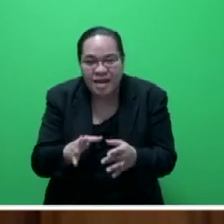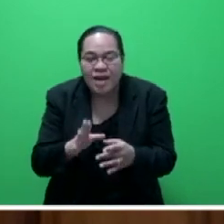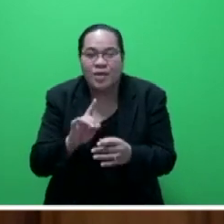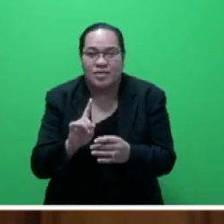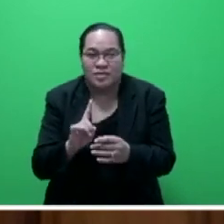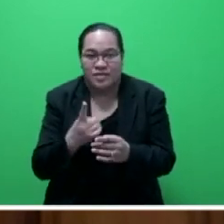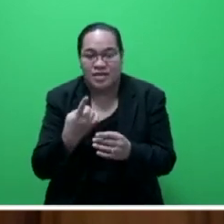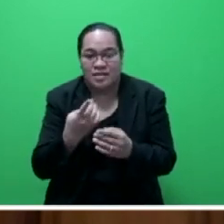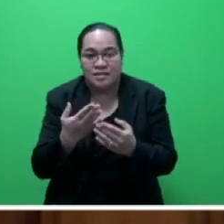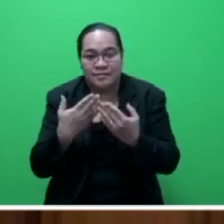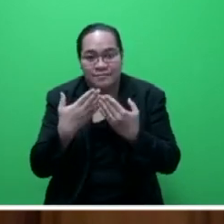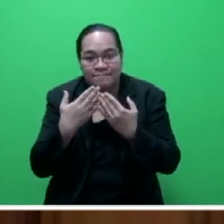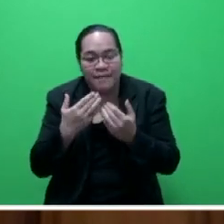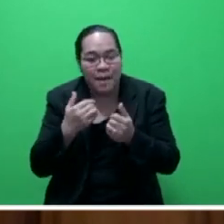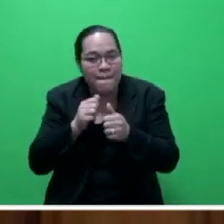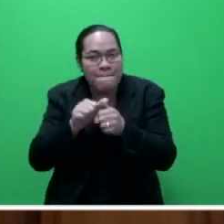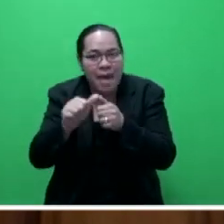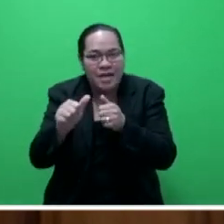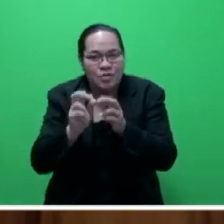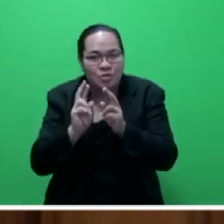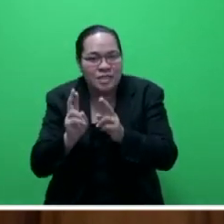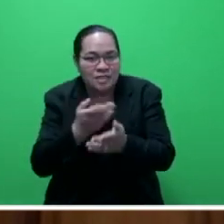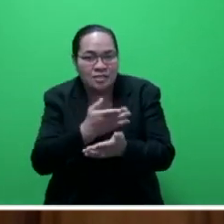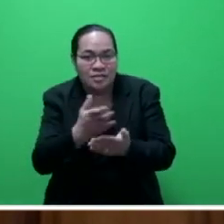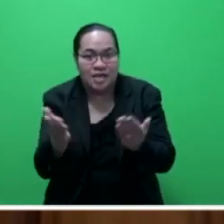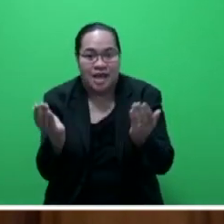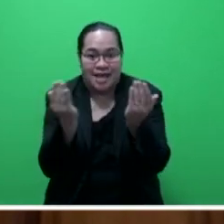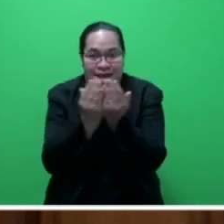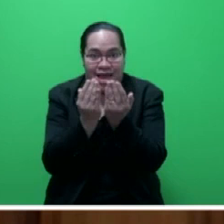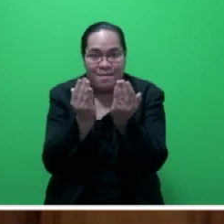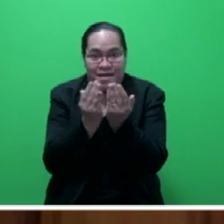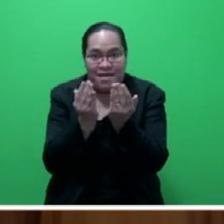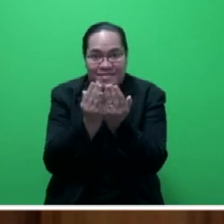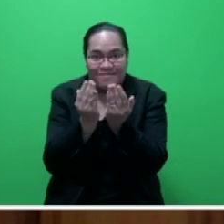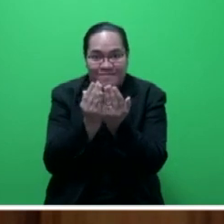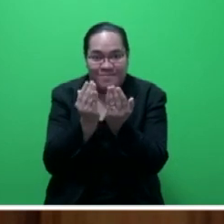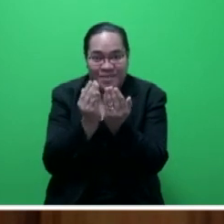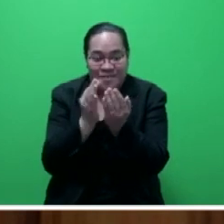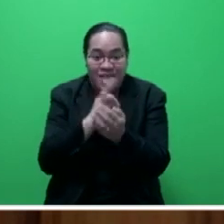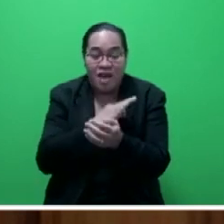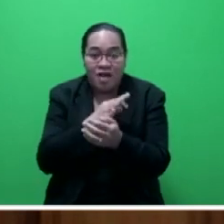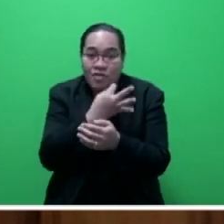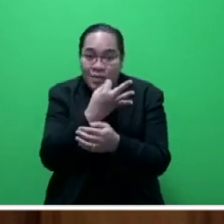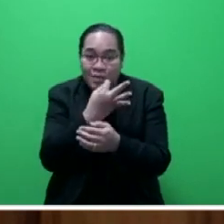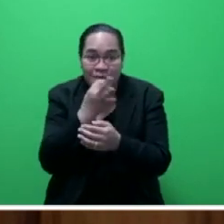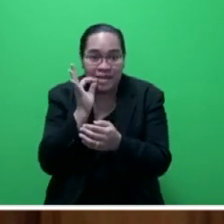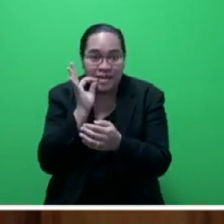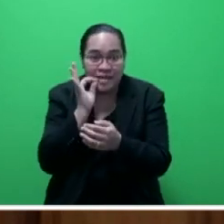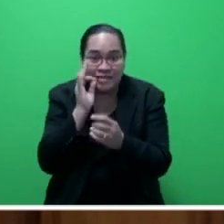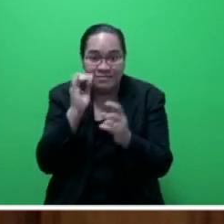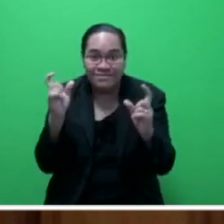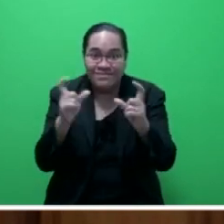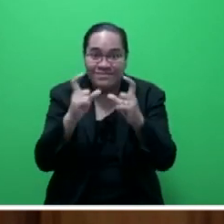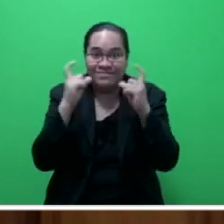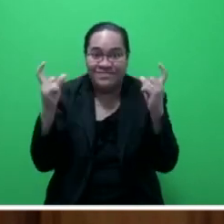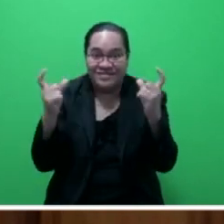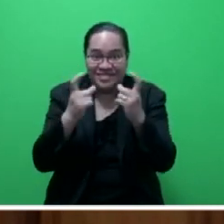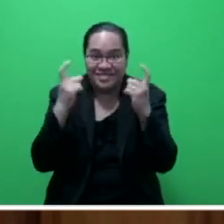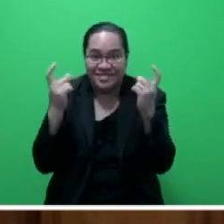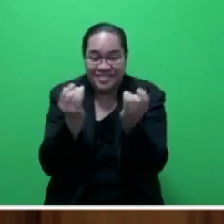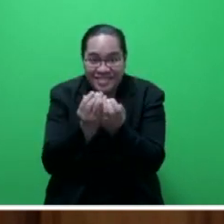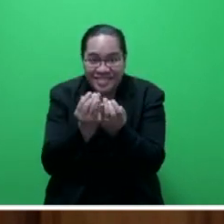to our brothers and sisters of the Islamic faith on the occasion of Eid al-Fitr.